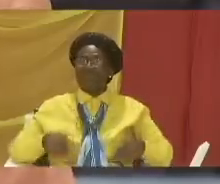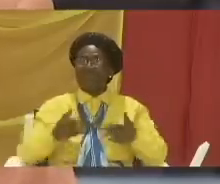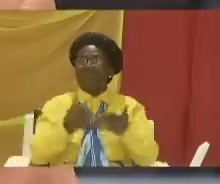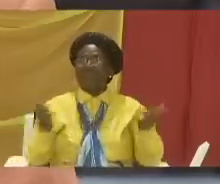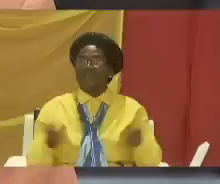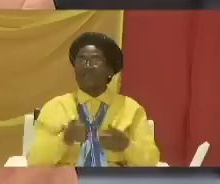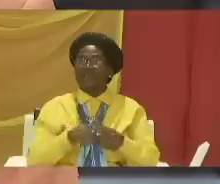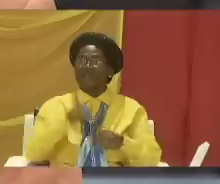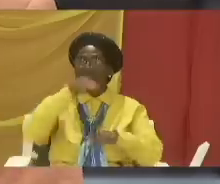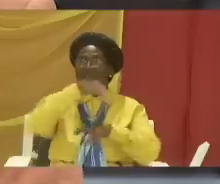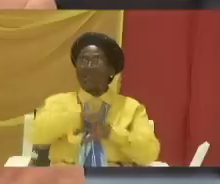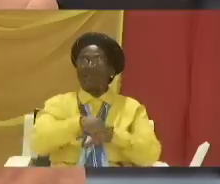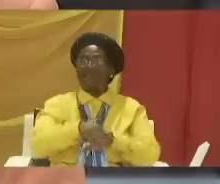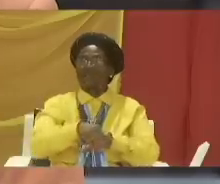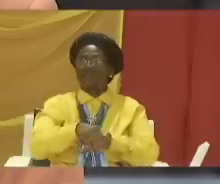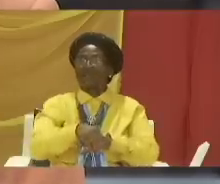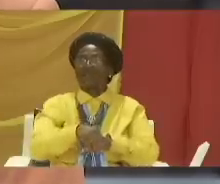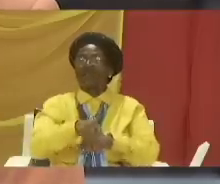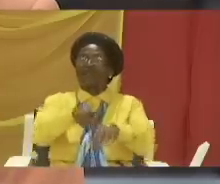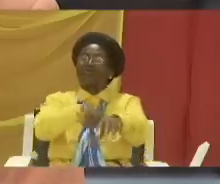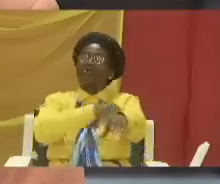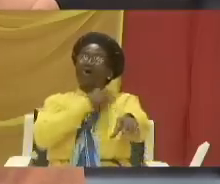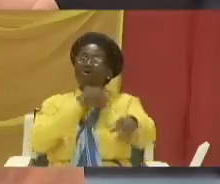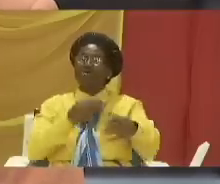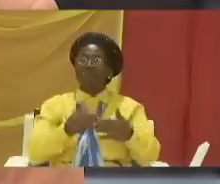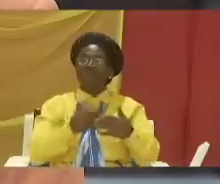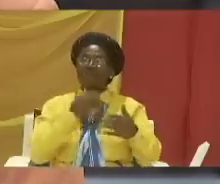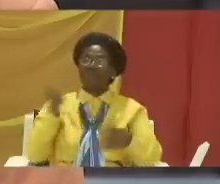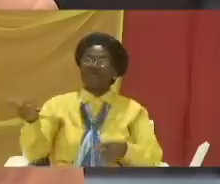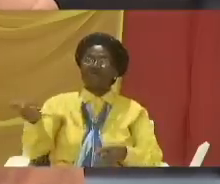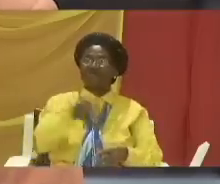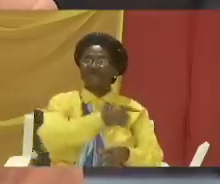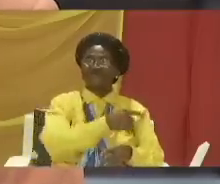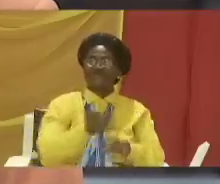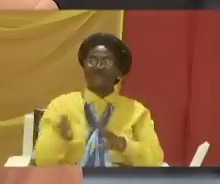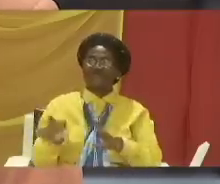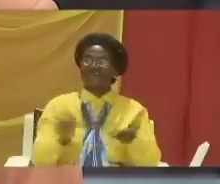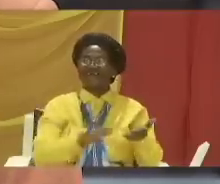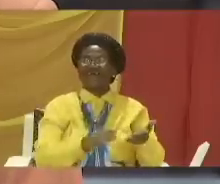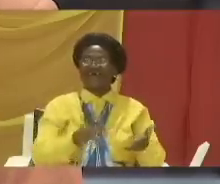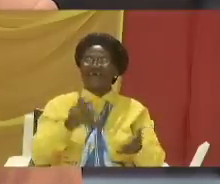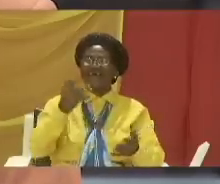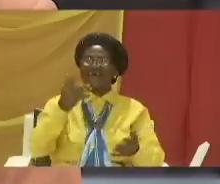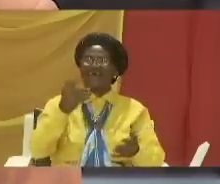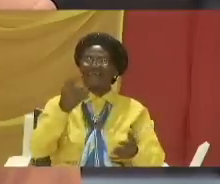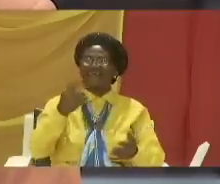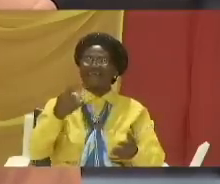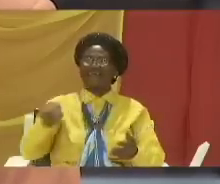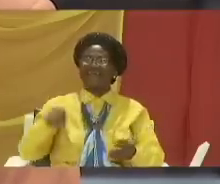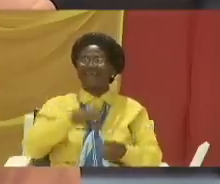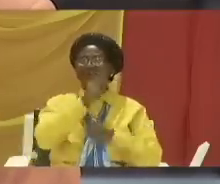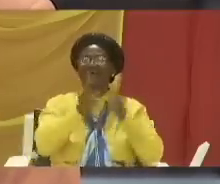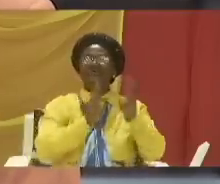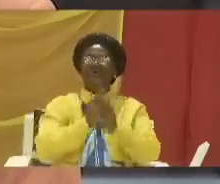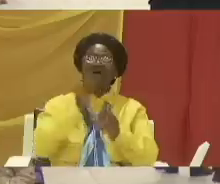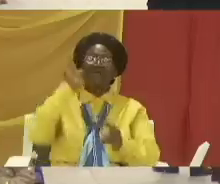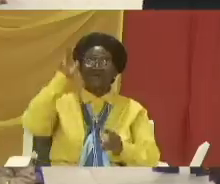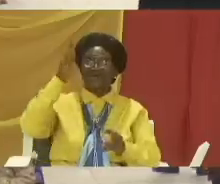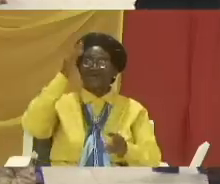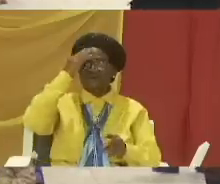long before you die, the world will know there's a rich one in Africa.